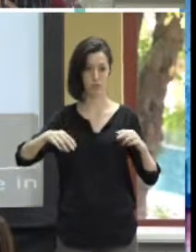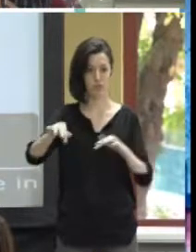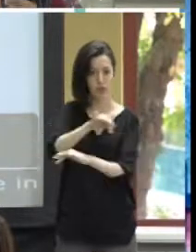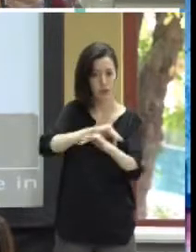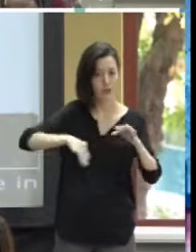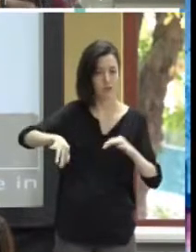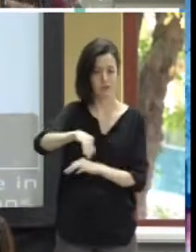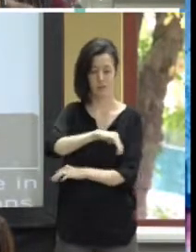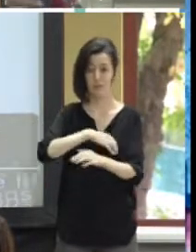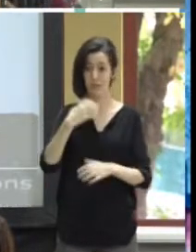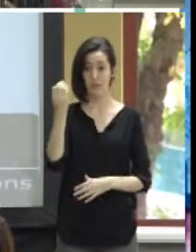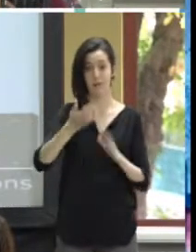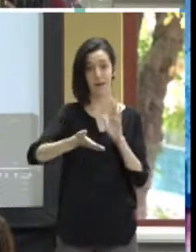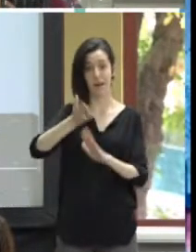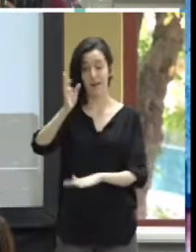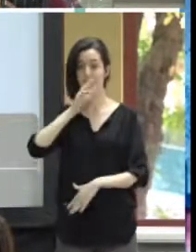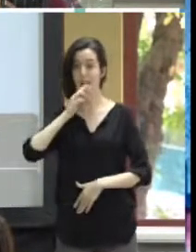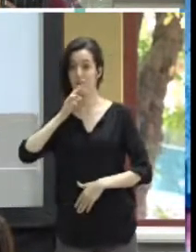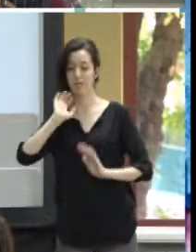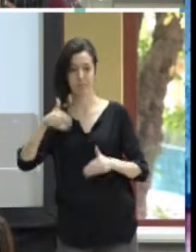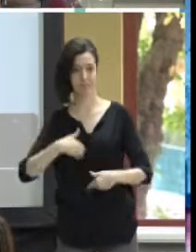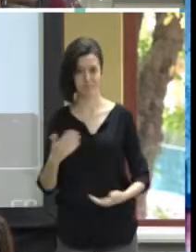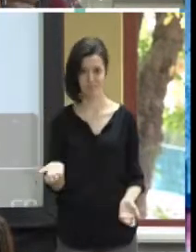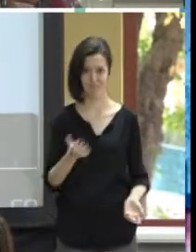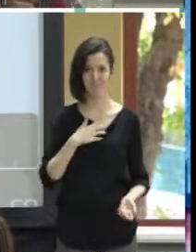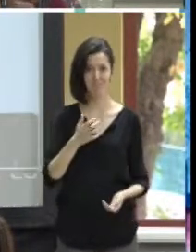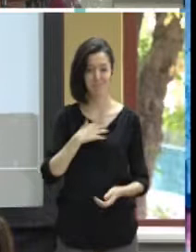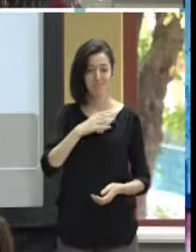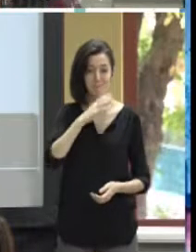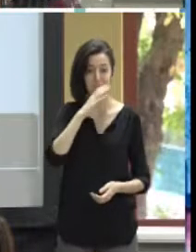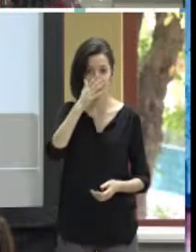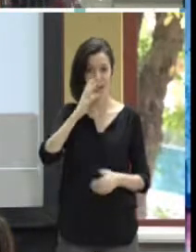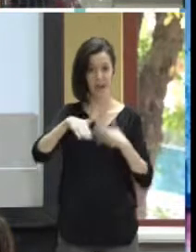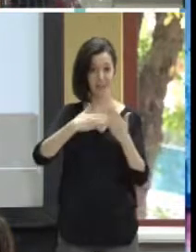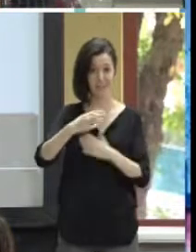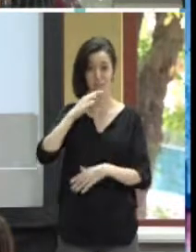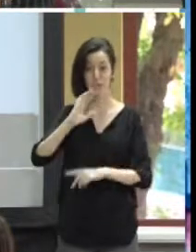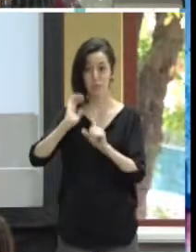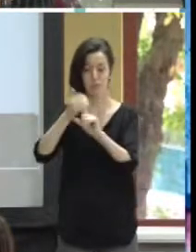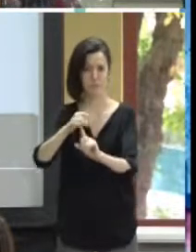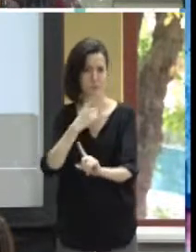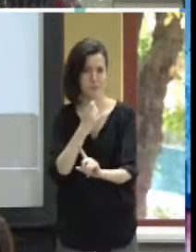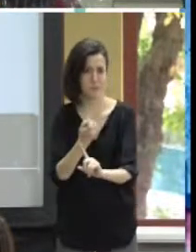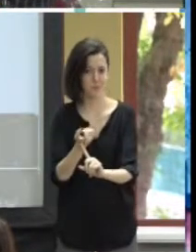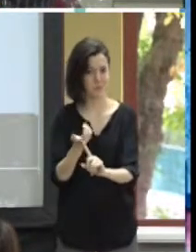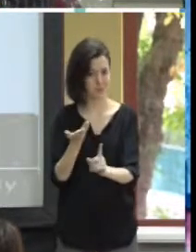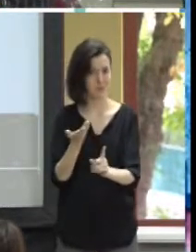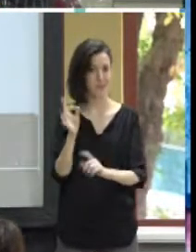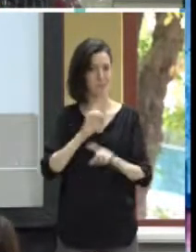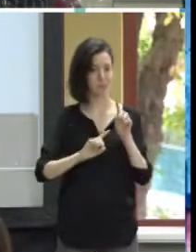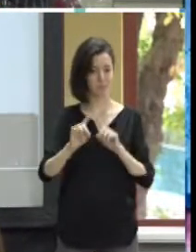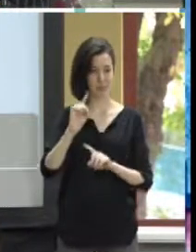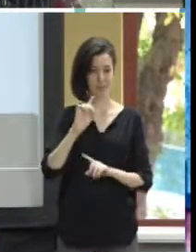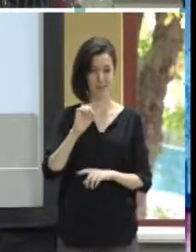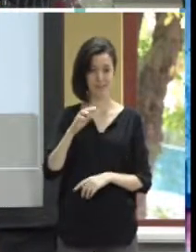back if they find a toilet. And so we said, okay, toilet is a problem, my suitcase is a problem, and we have keys, as you